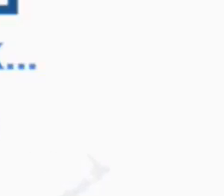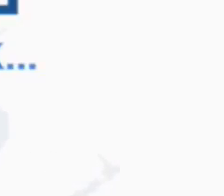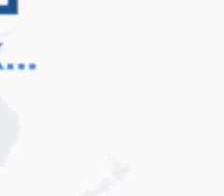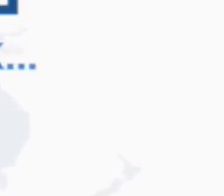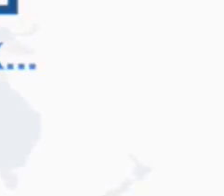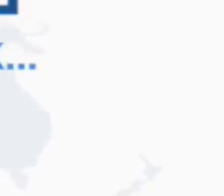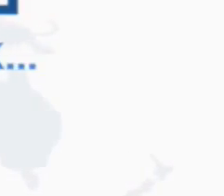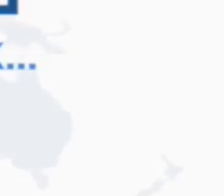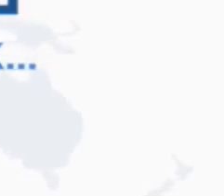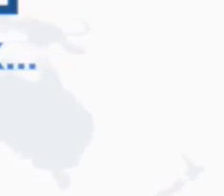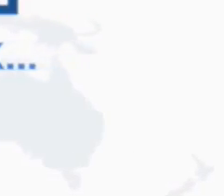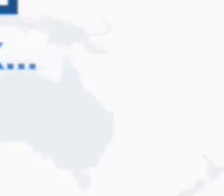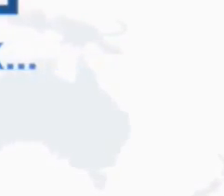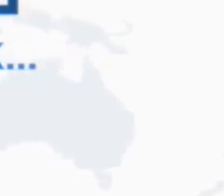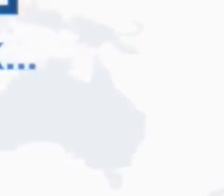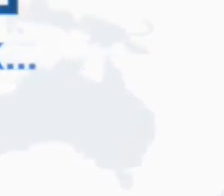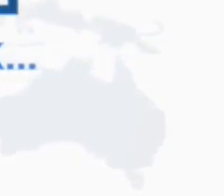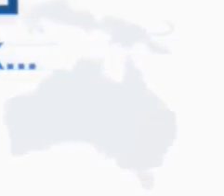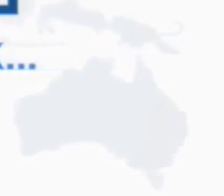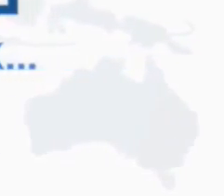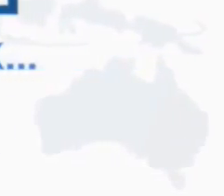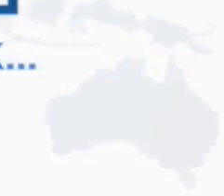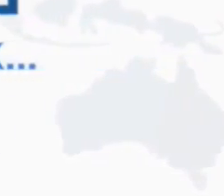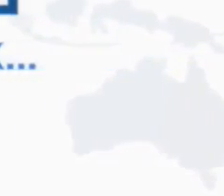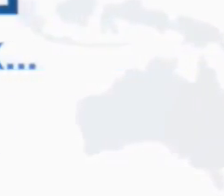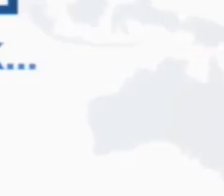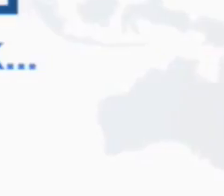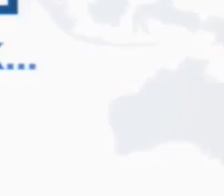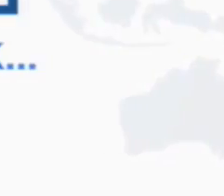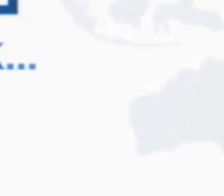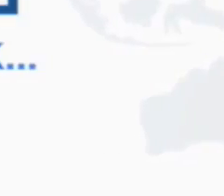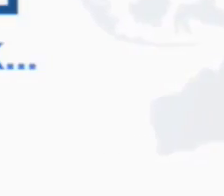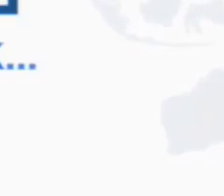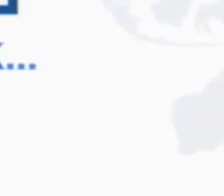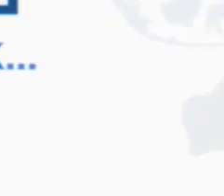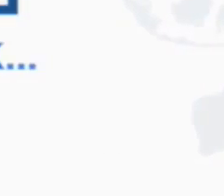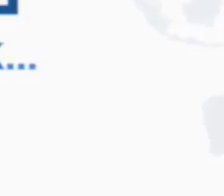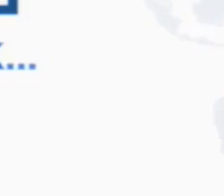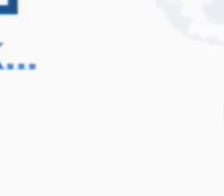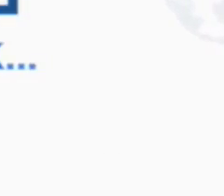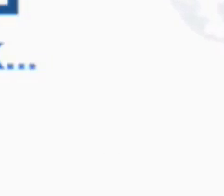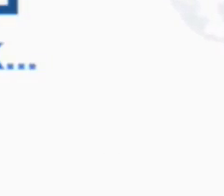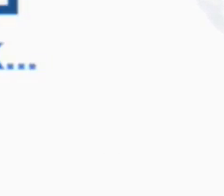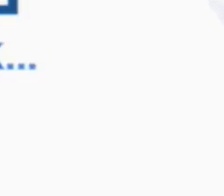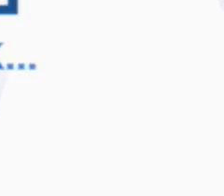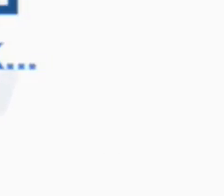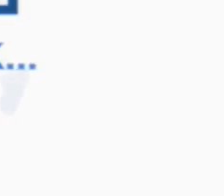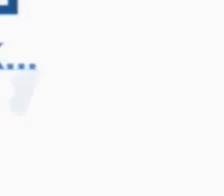we